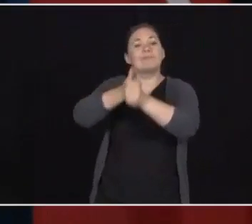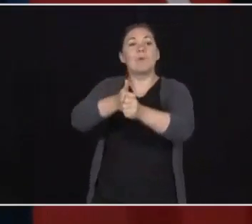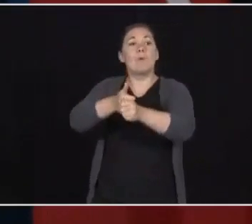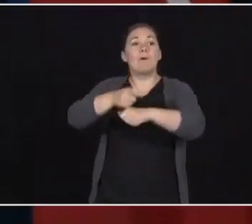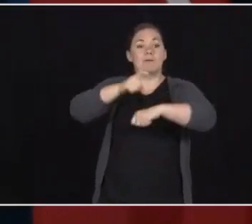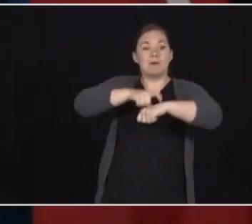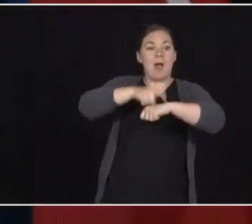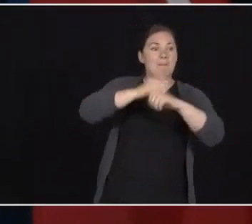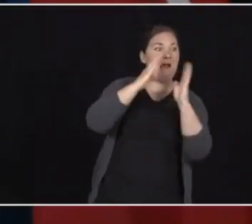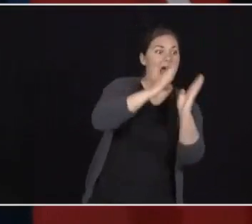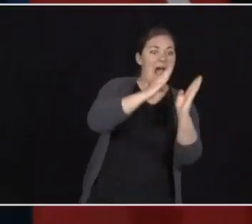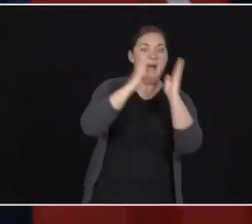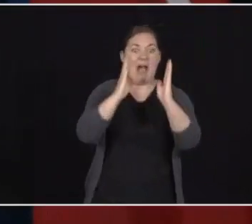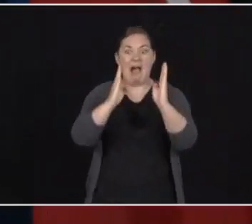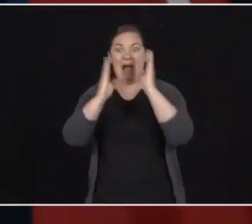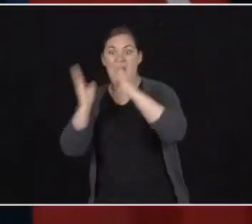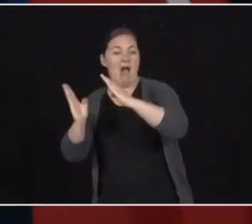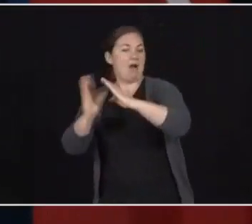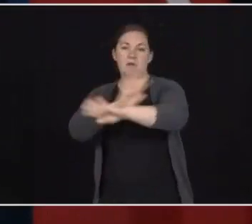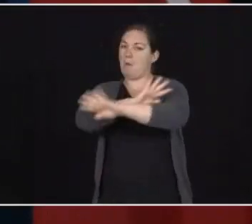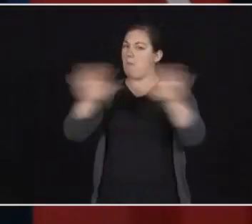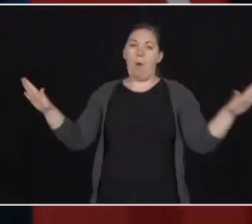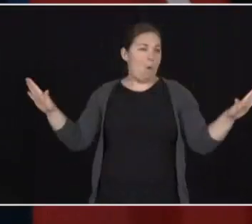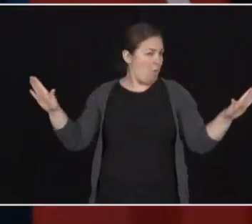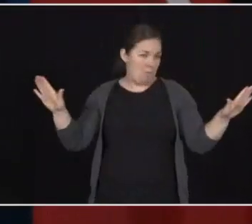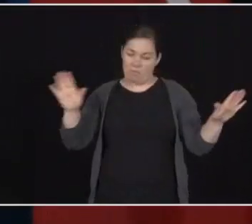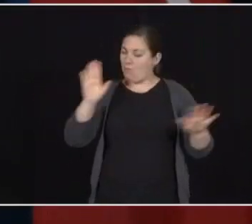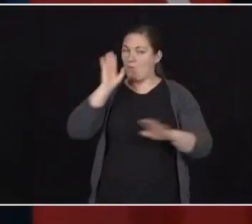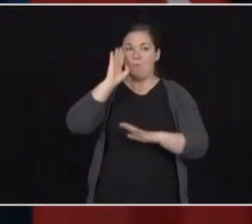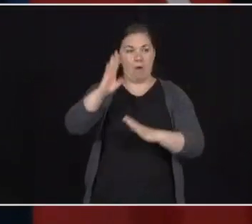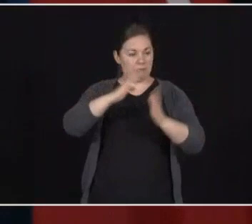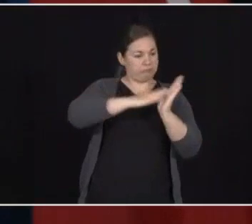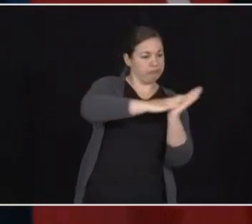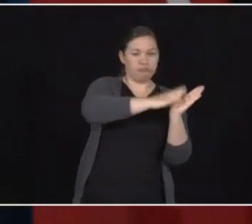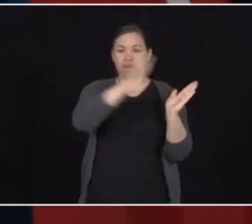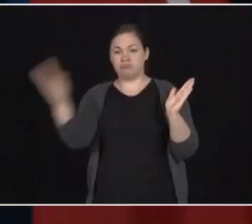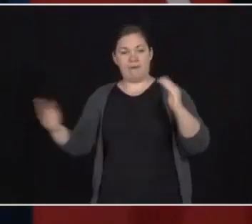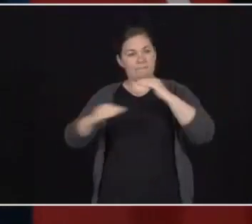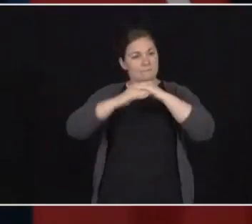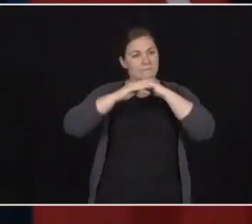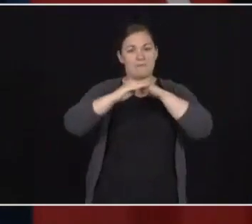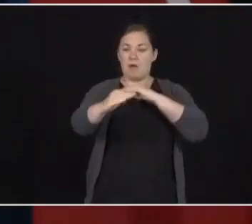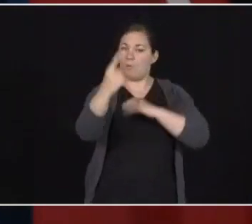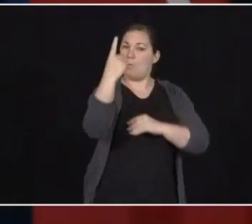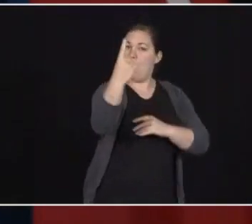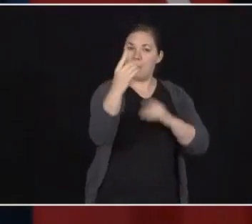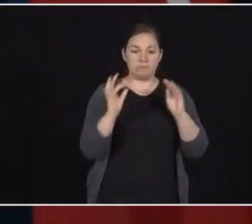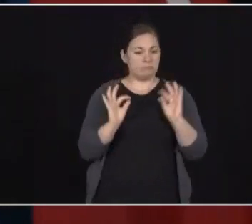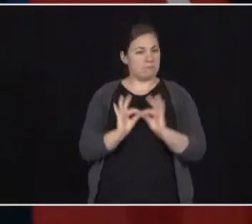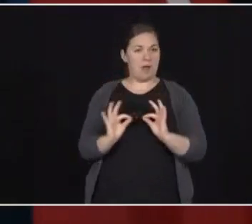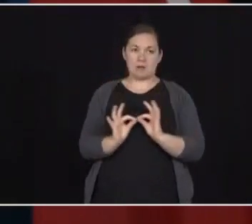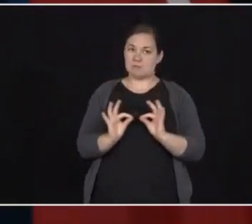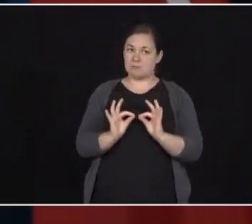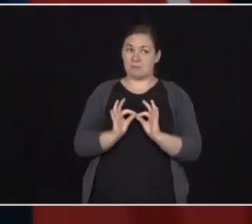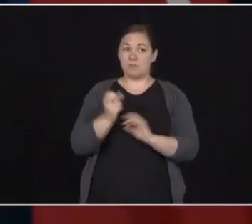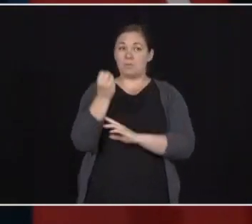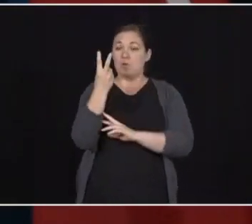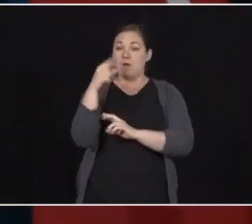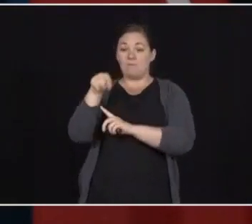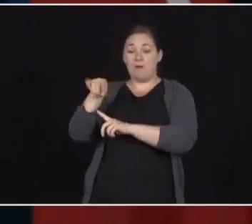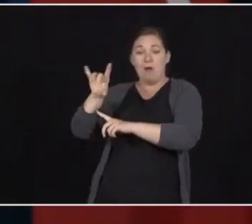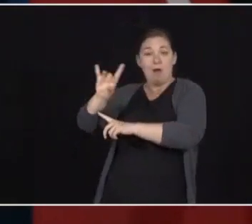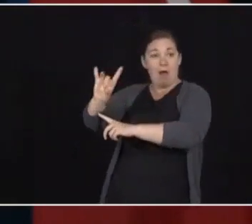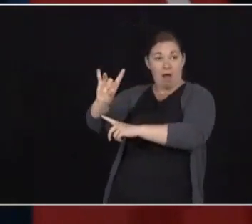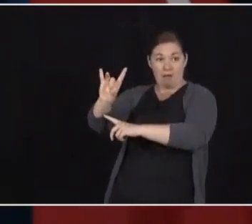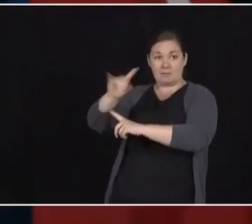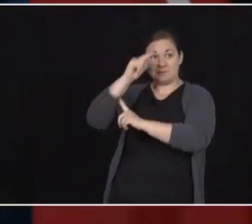and farms will pay a fixed rate of 12.8 cents per kilowatt hour, 24 hours a